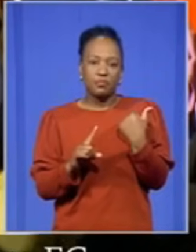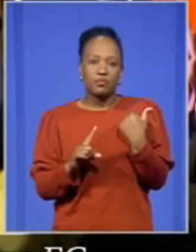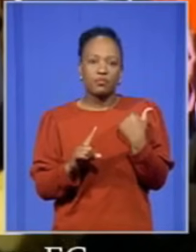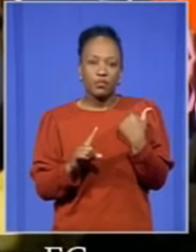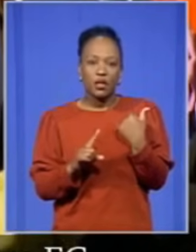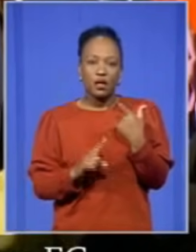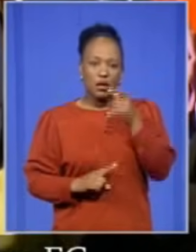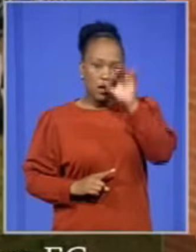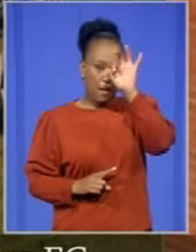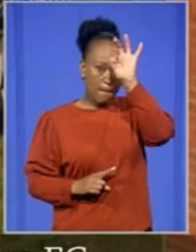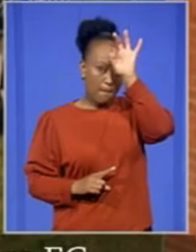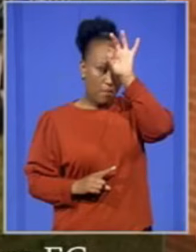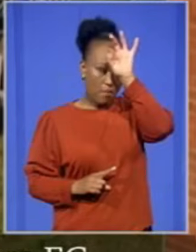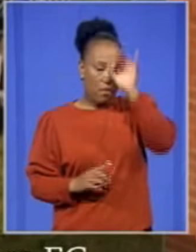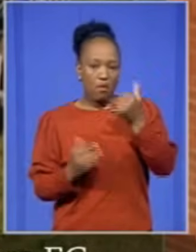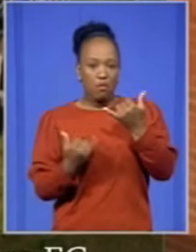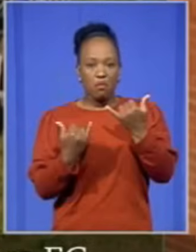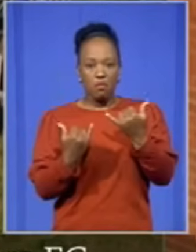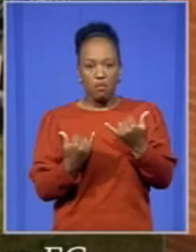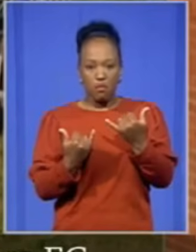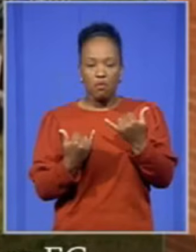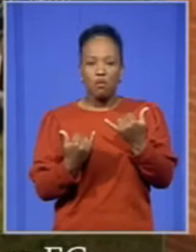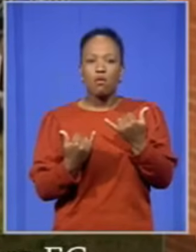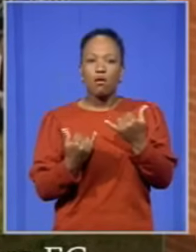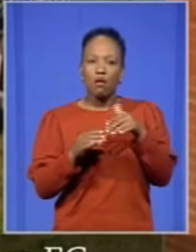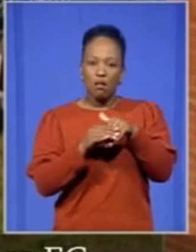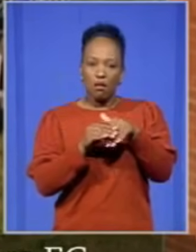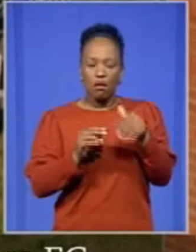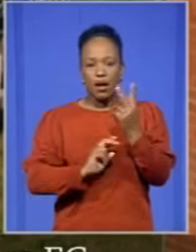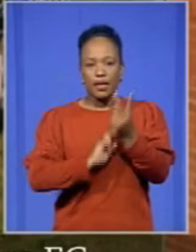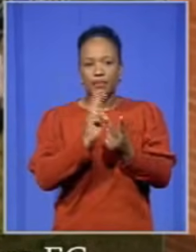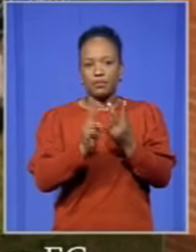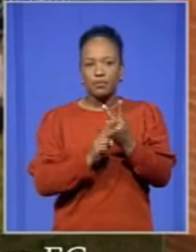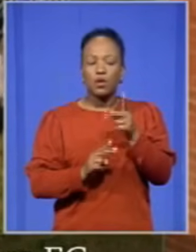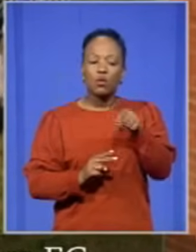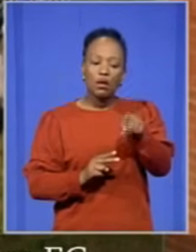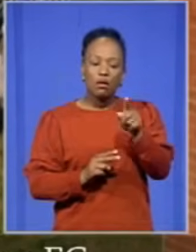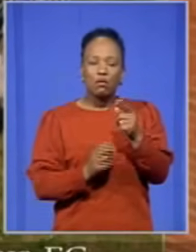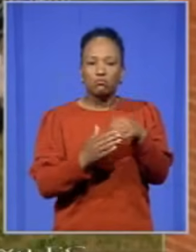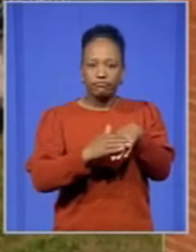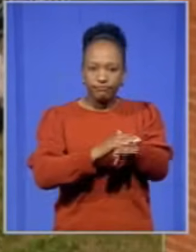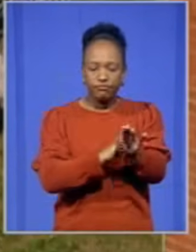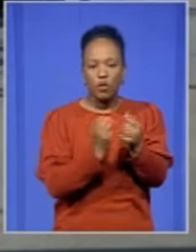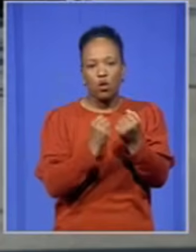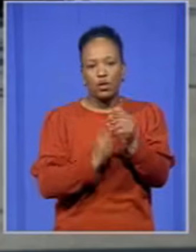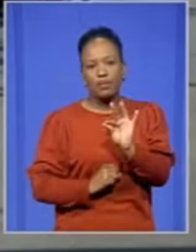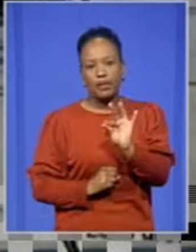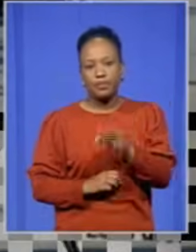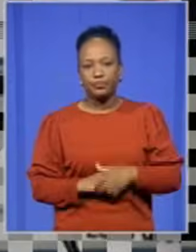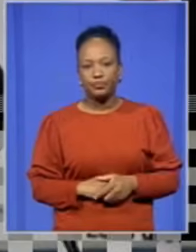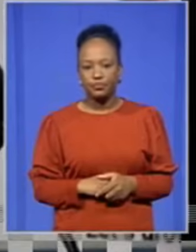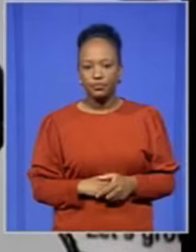sa sepodisi mme o solofetswe go tlhagelela kwa kgotlatshekelo ka mosupologo.